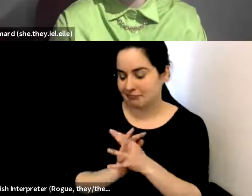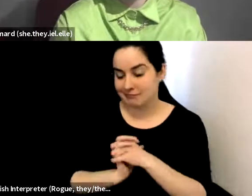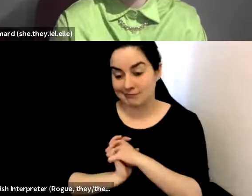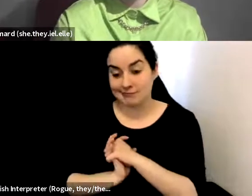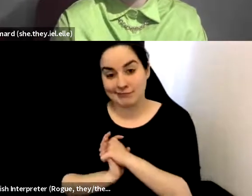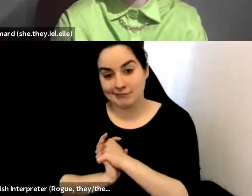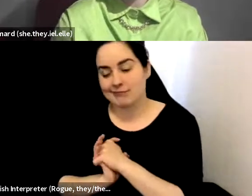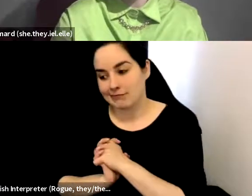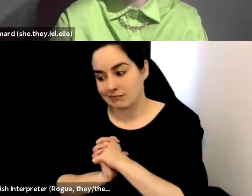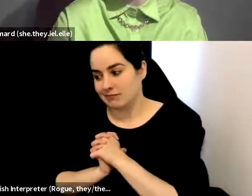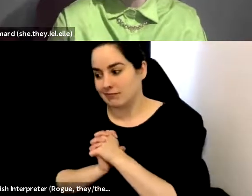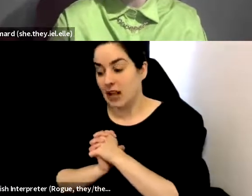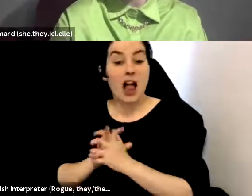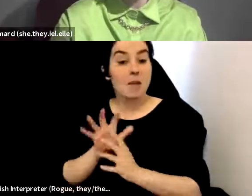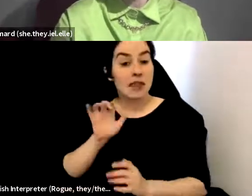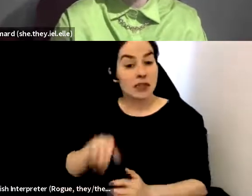I didn't always work that way.